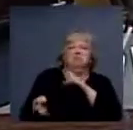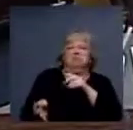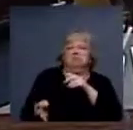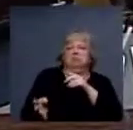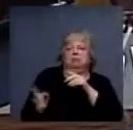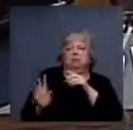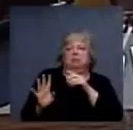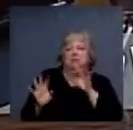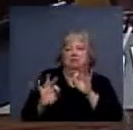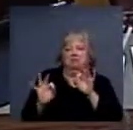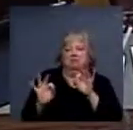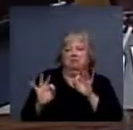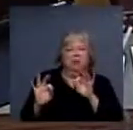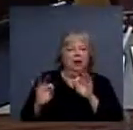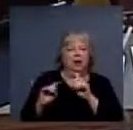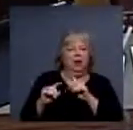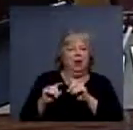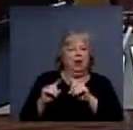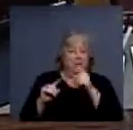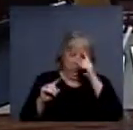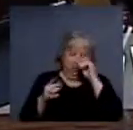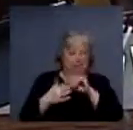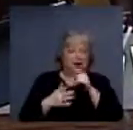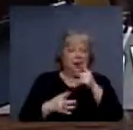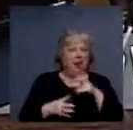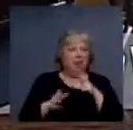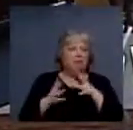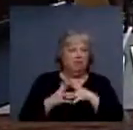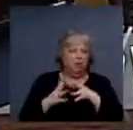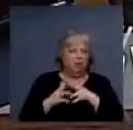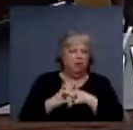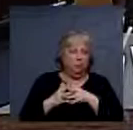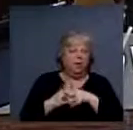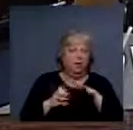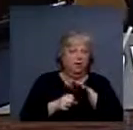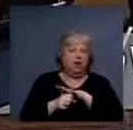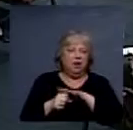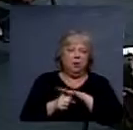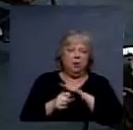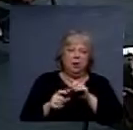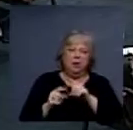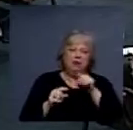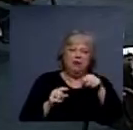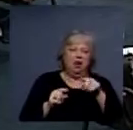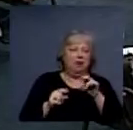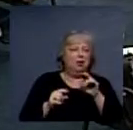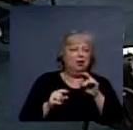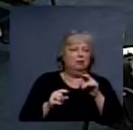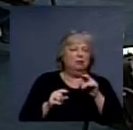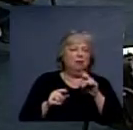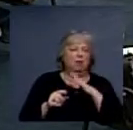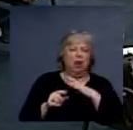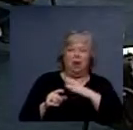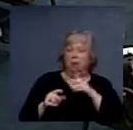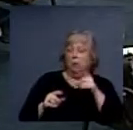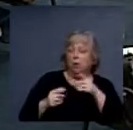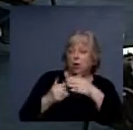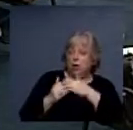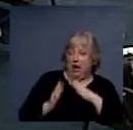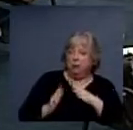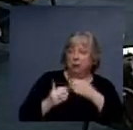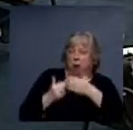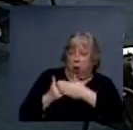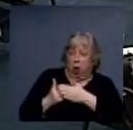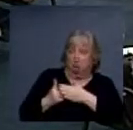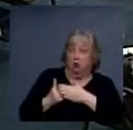deal with that. And I'm thinking that half a football field would probably be down to Union Well, Park. your neighbor's probably quite a bit closer than